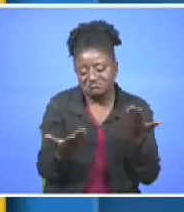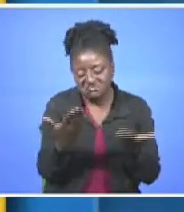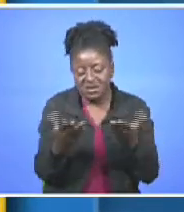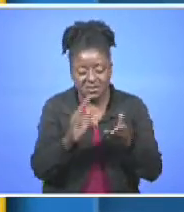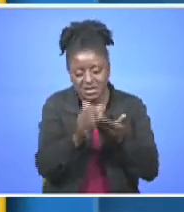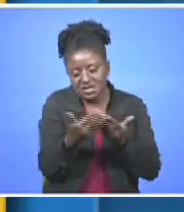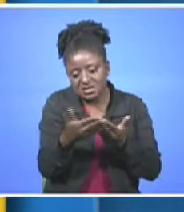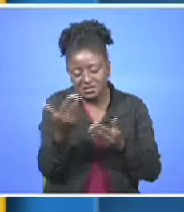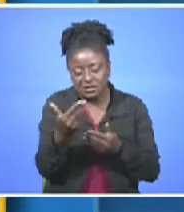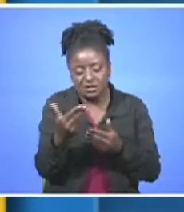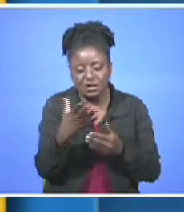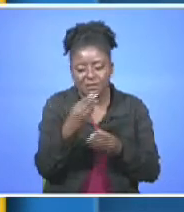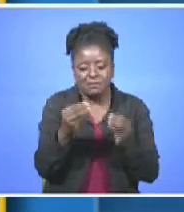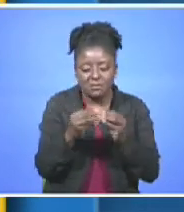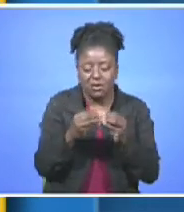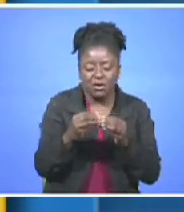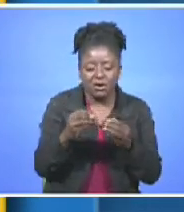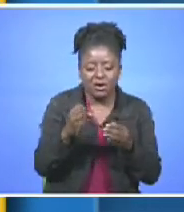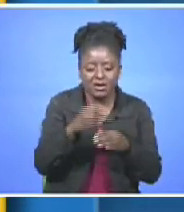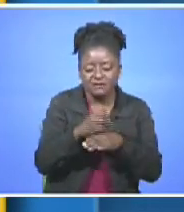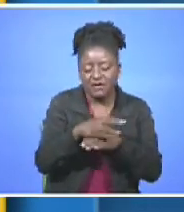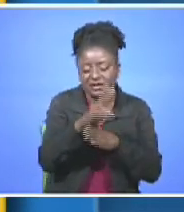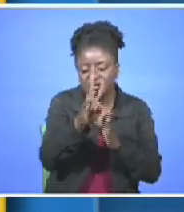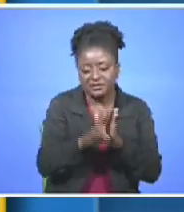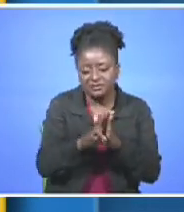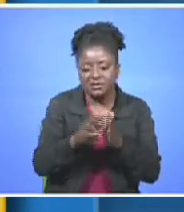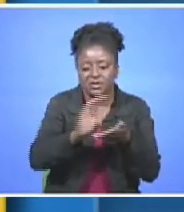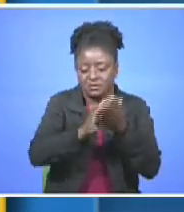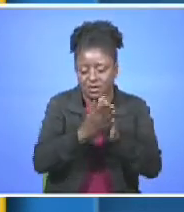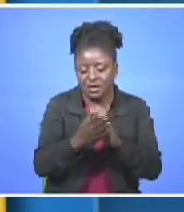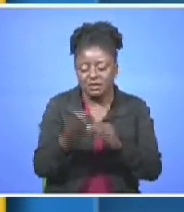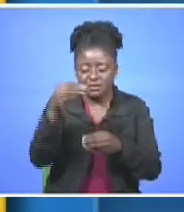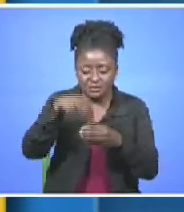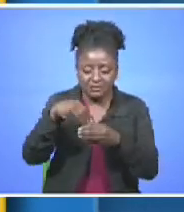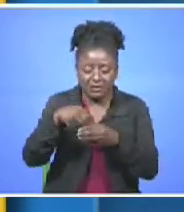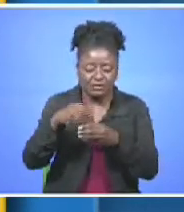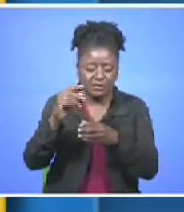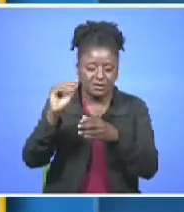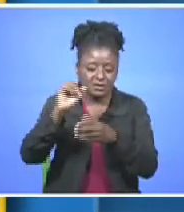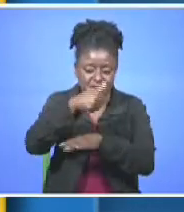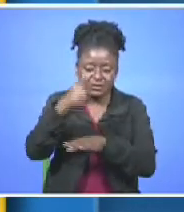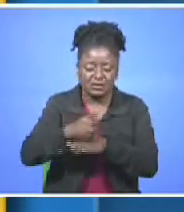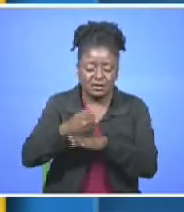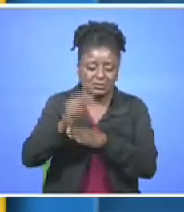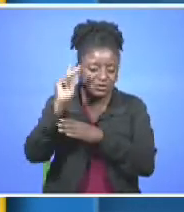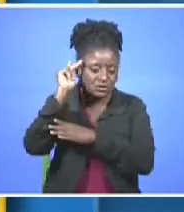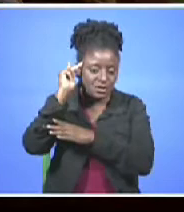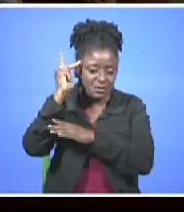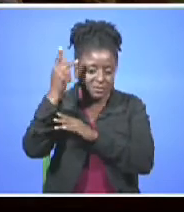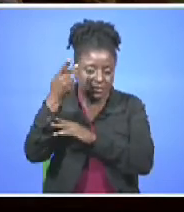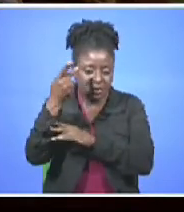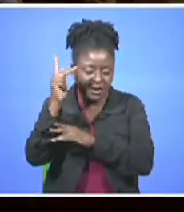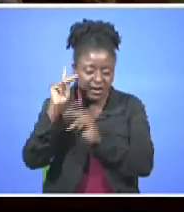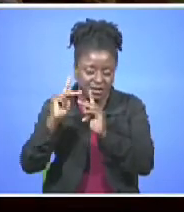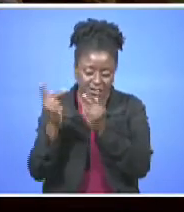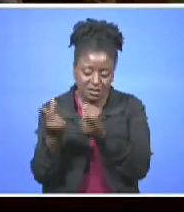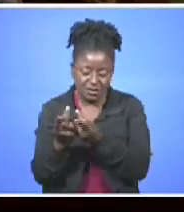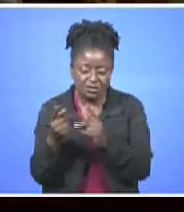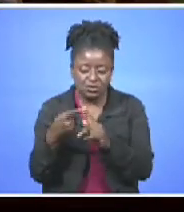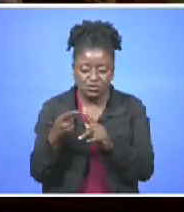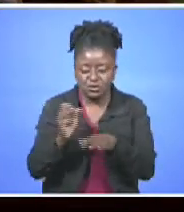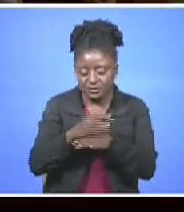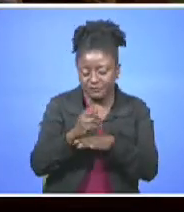and more effective to get involved with an established party to influence legislation. So if labor has to